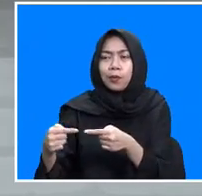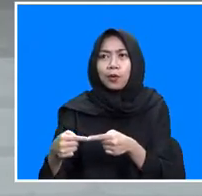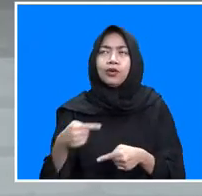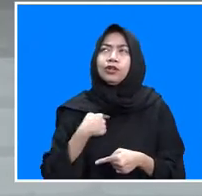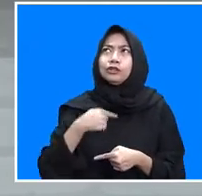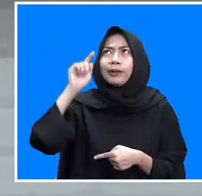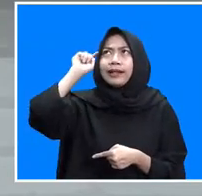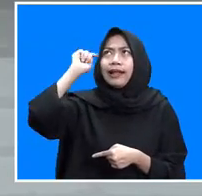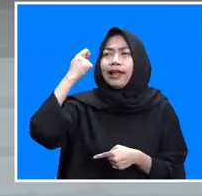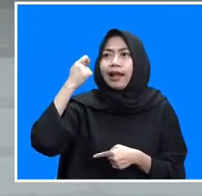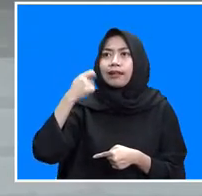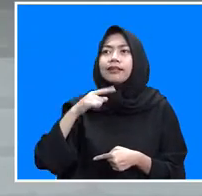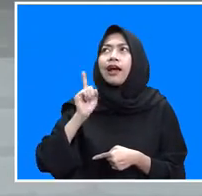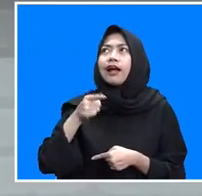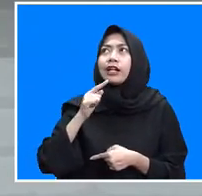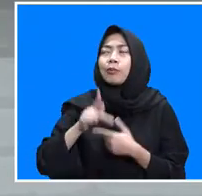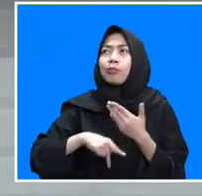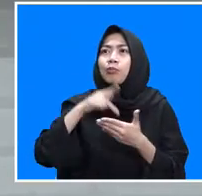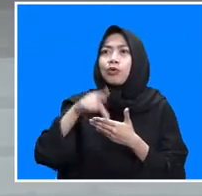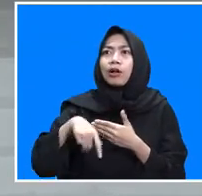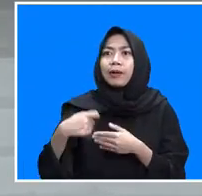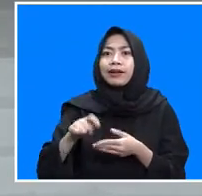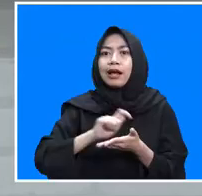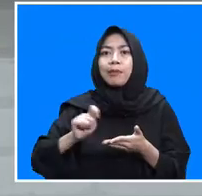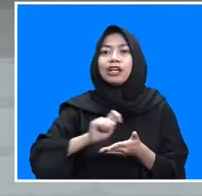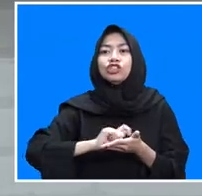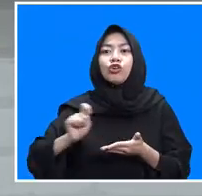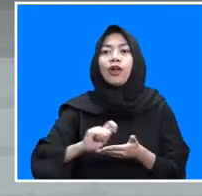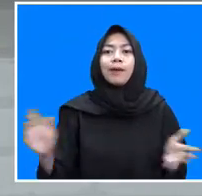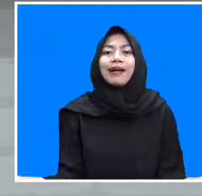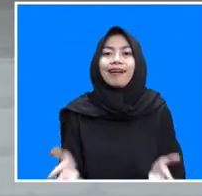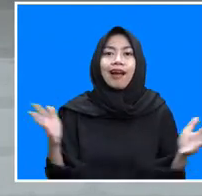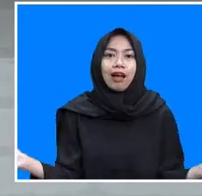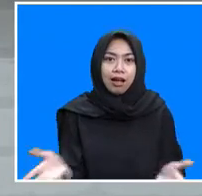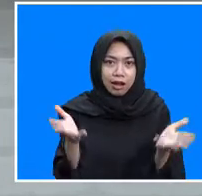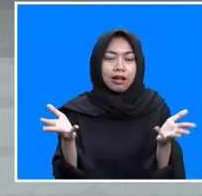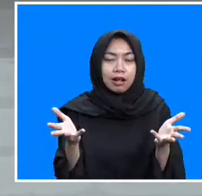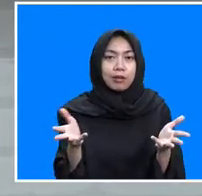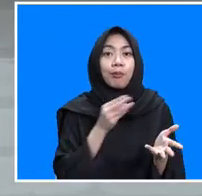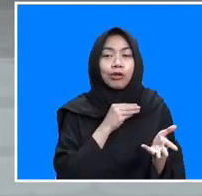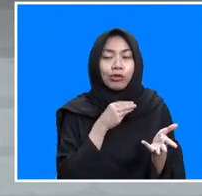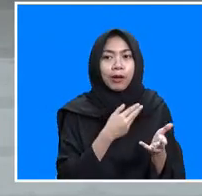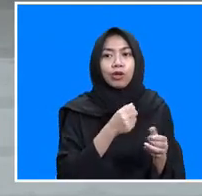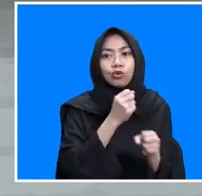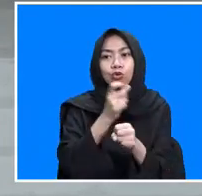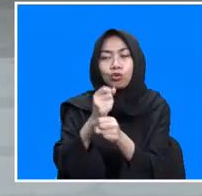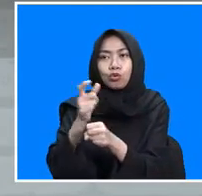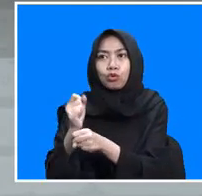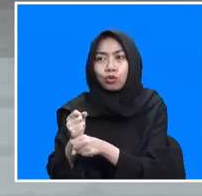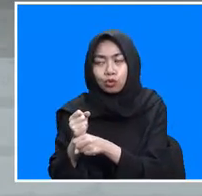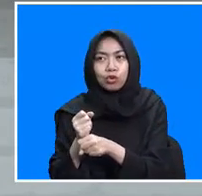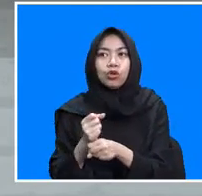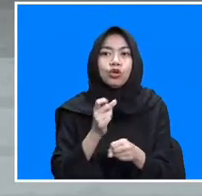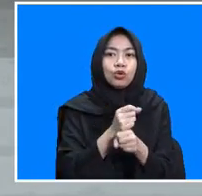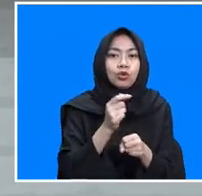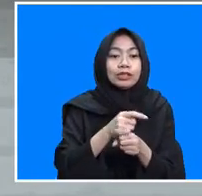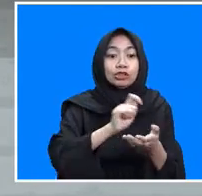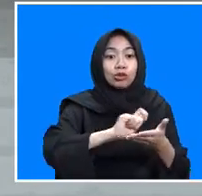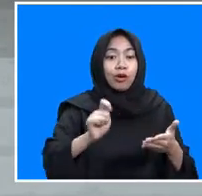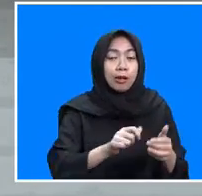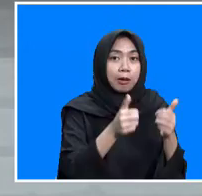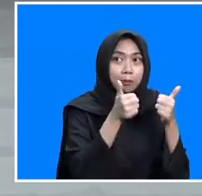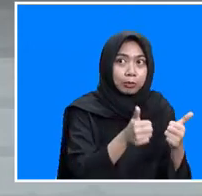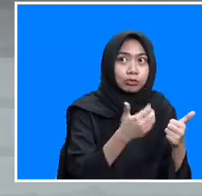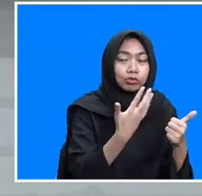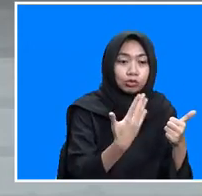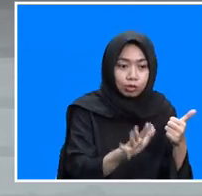me, especially for our program, the sekolah penggerak or guru penggerak, where the idea is that the schools who are good, they